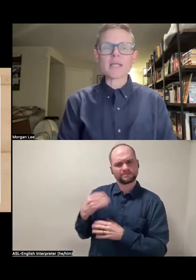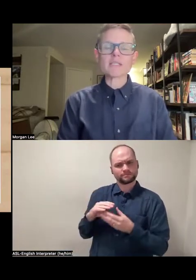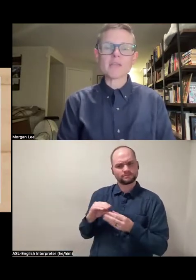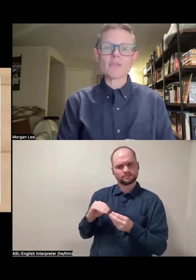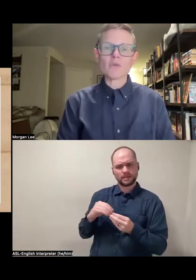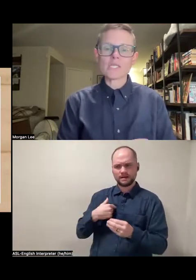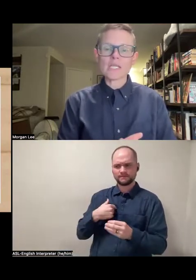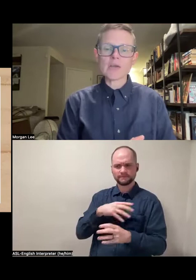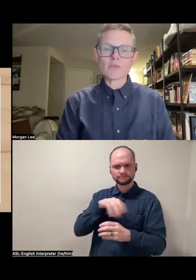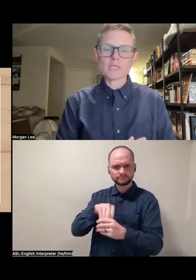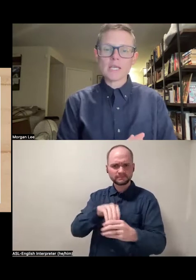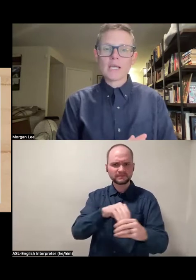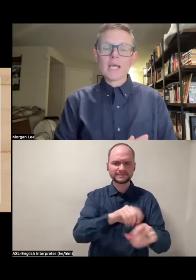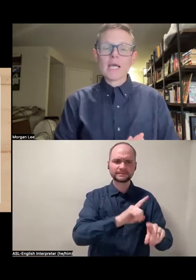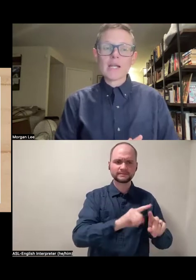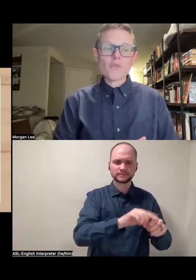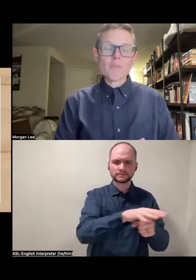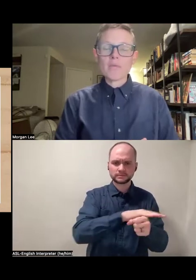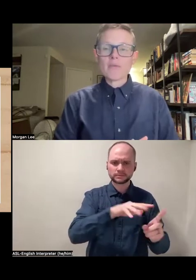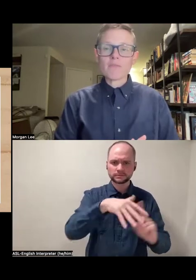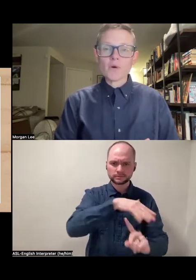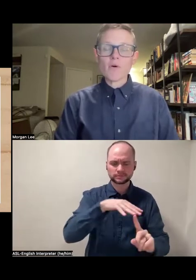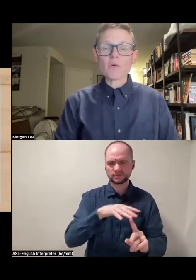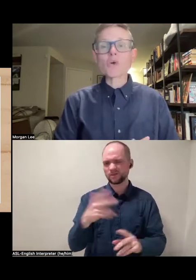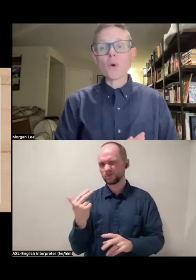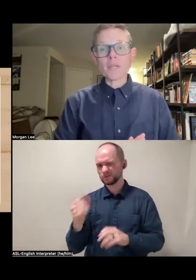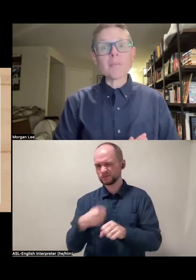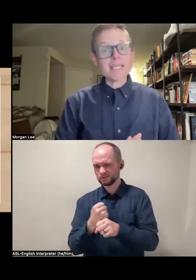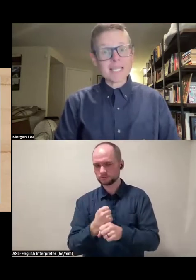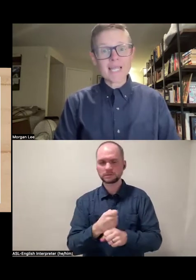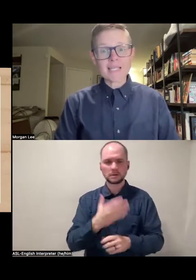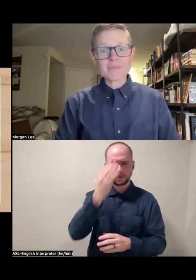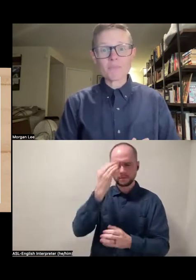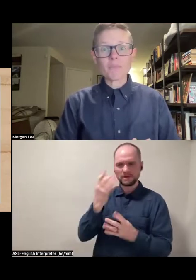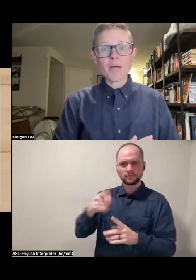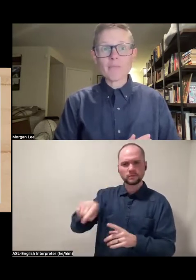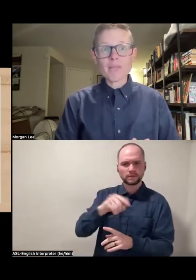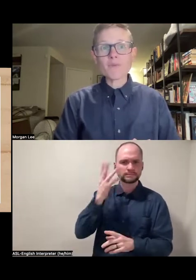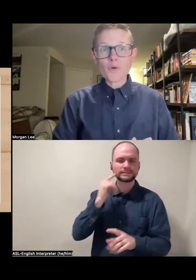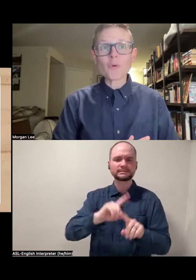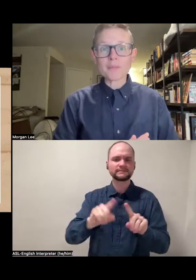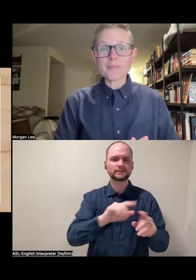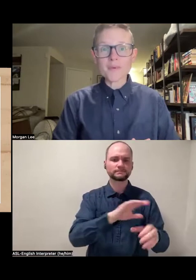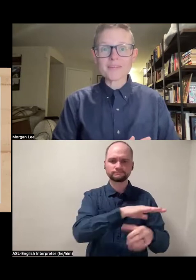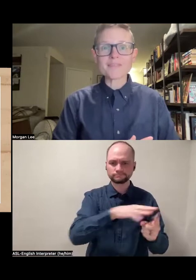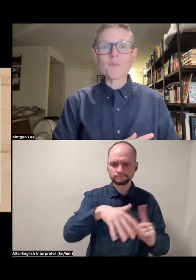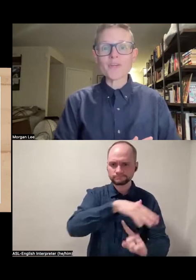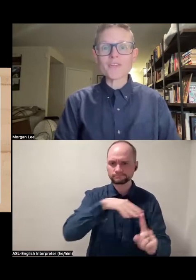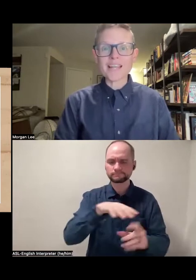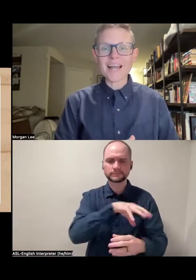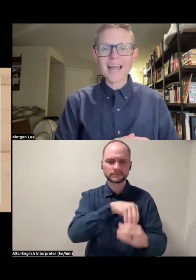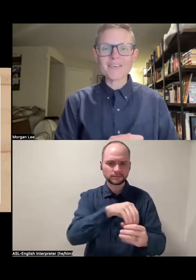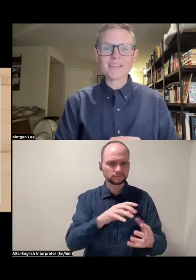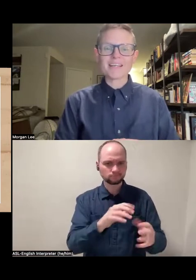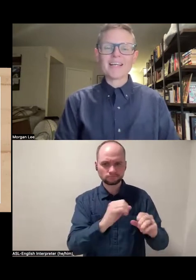different settings in 13 years. And I know that many of you have also worked in many settings, and many of you have probably worked more